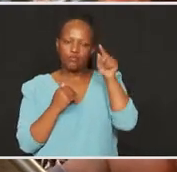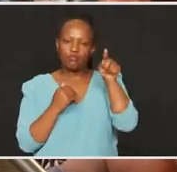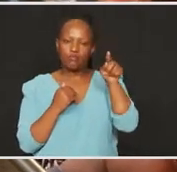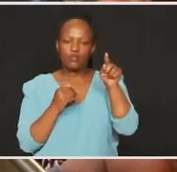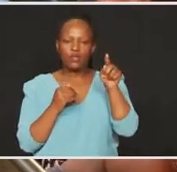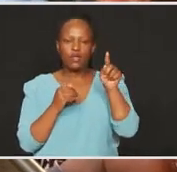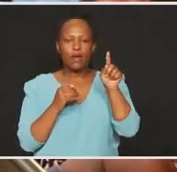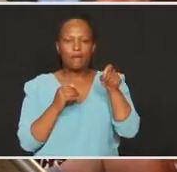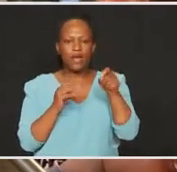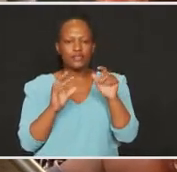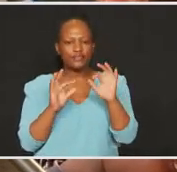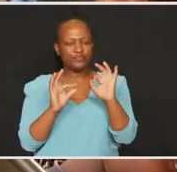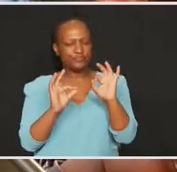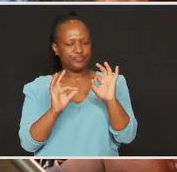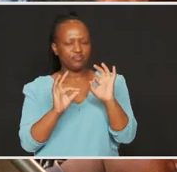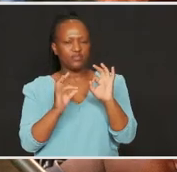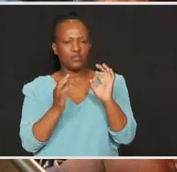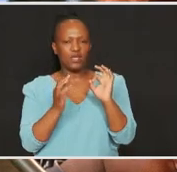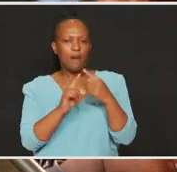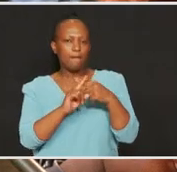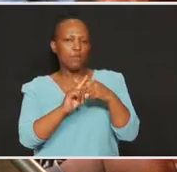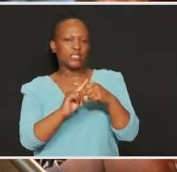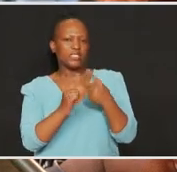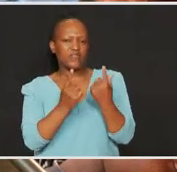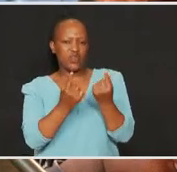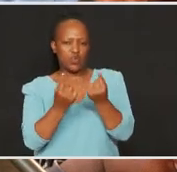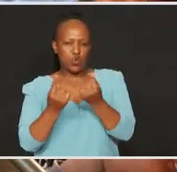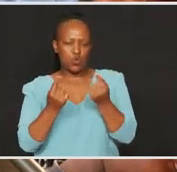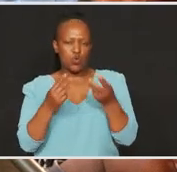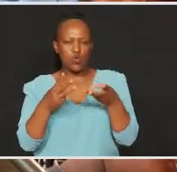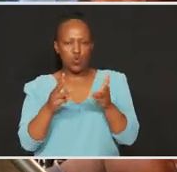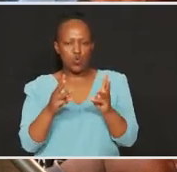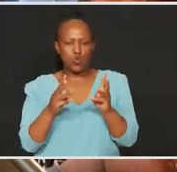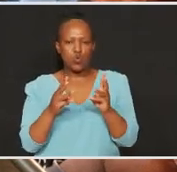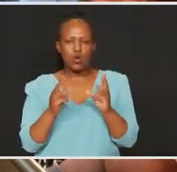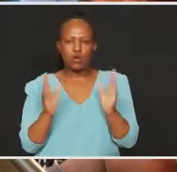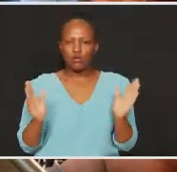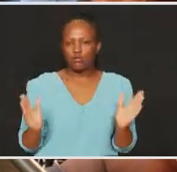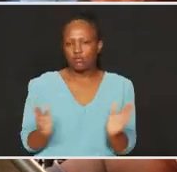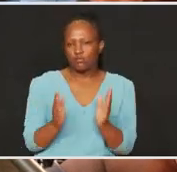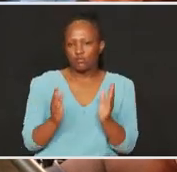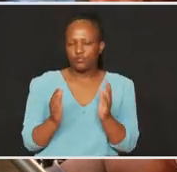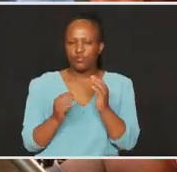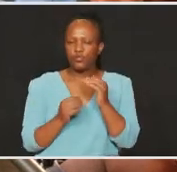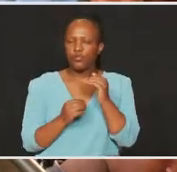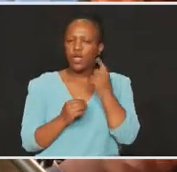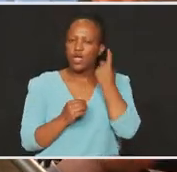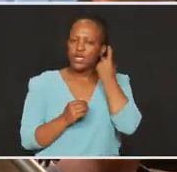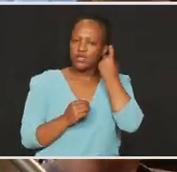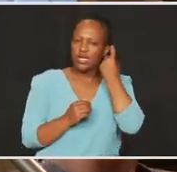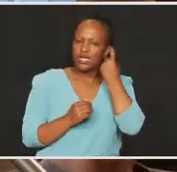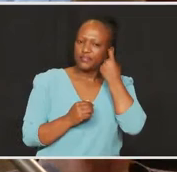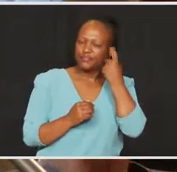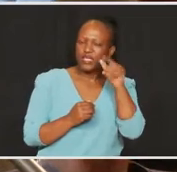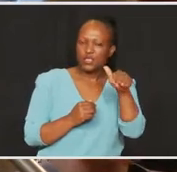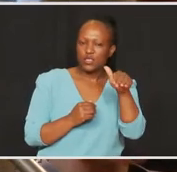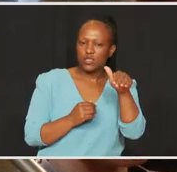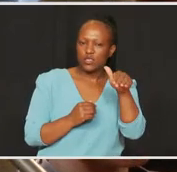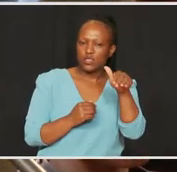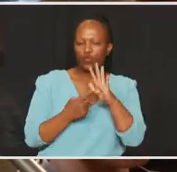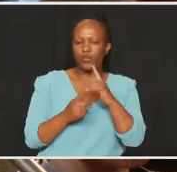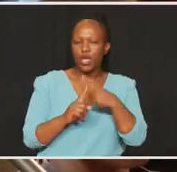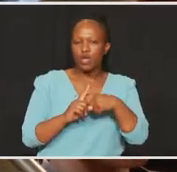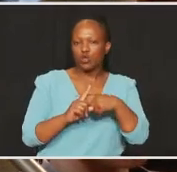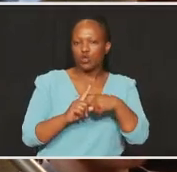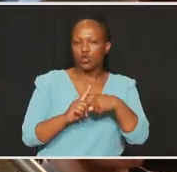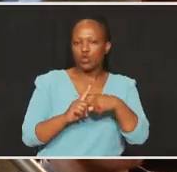positive measures to elevate the status and Advance the use of isizulu is closer in English furthermore we